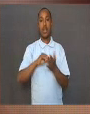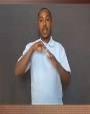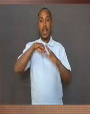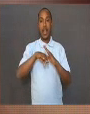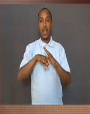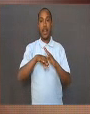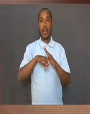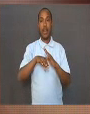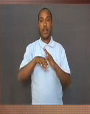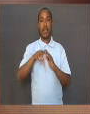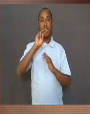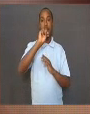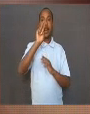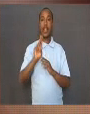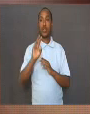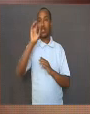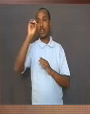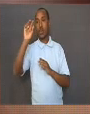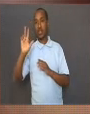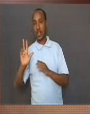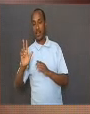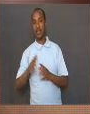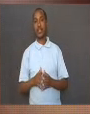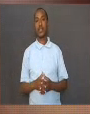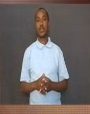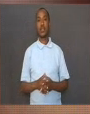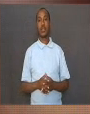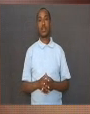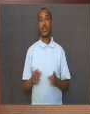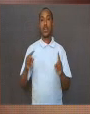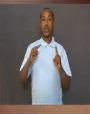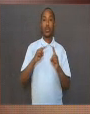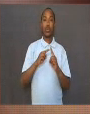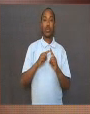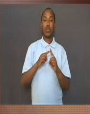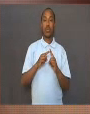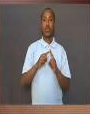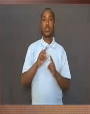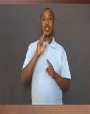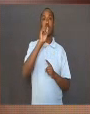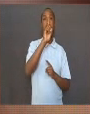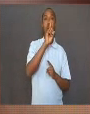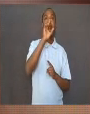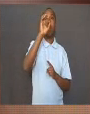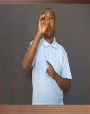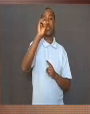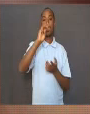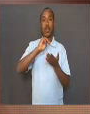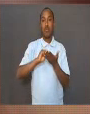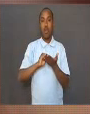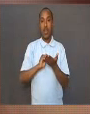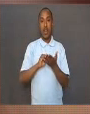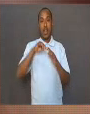in dinitrogen trioxide to the 1 oxygen